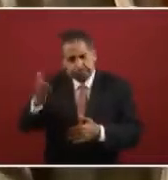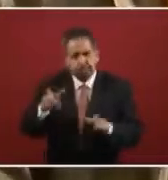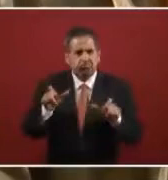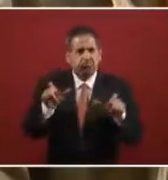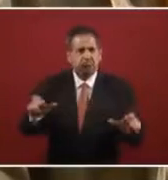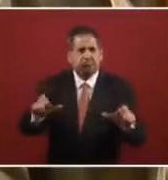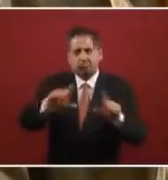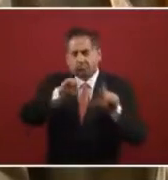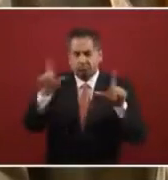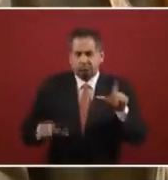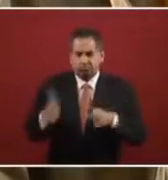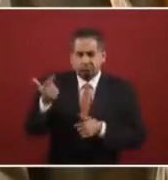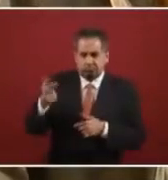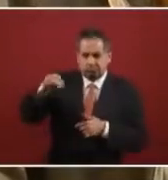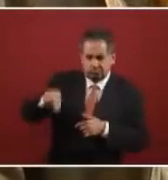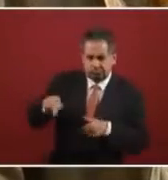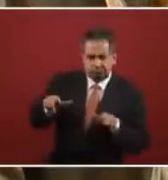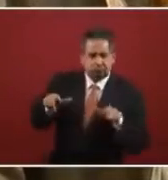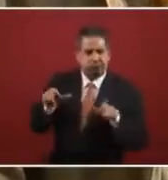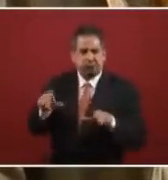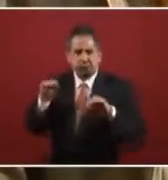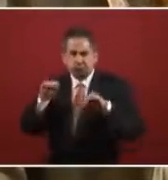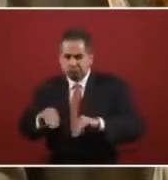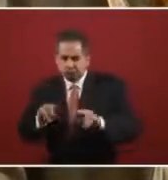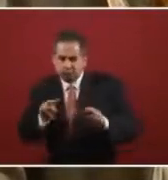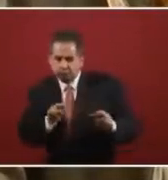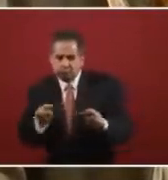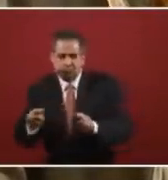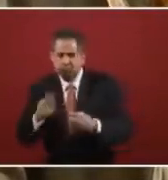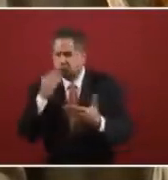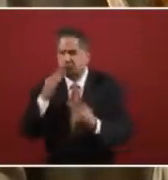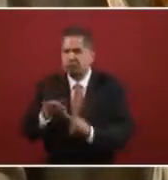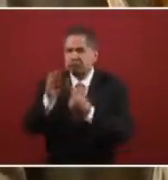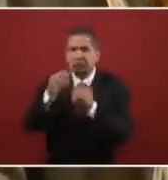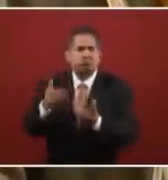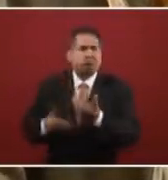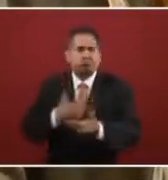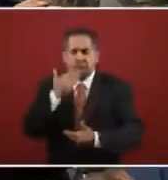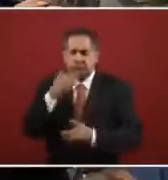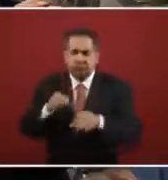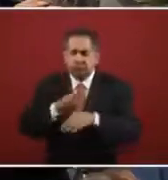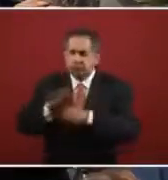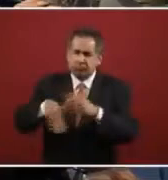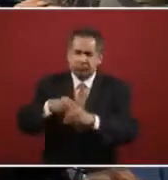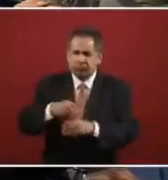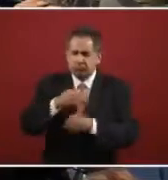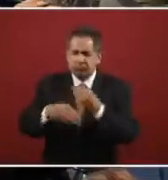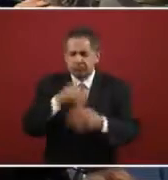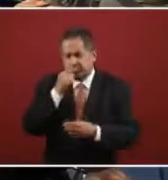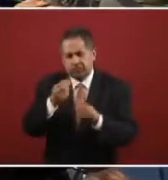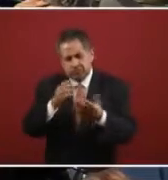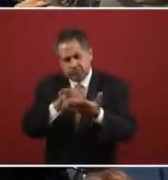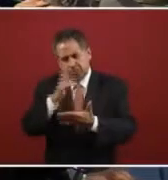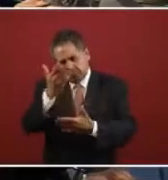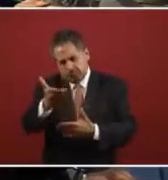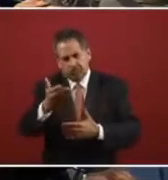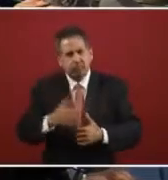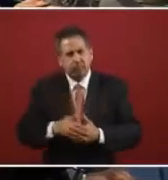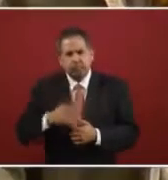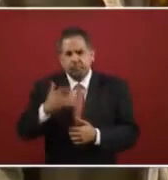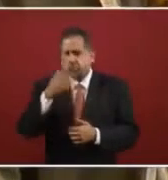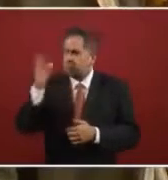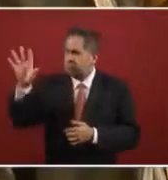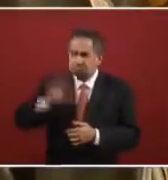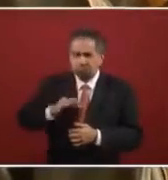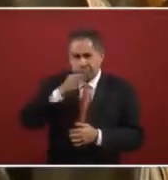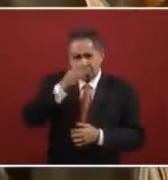Nacional, thankful that the como National está Guard esté dando una is buena giving us acción y a buen great trabajo a todos option los and policías. jobs for Muchas all the gracias. policemen. Es Thank un you mensaje